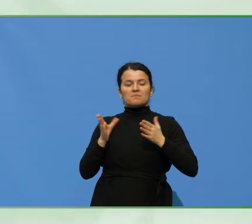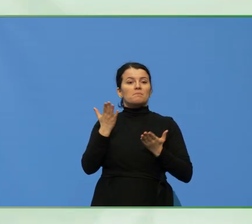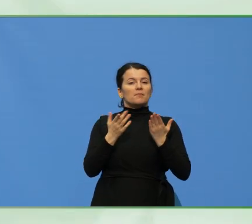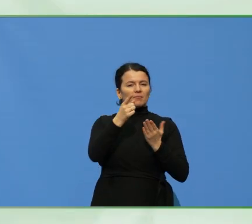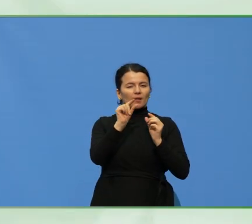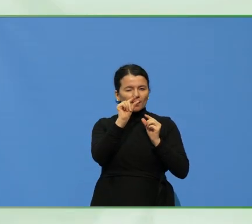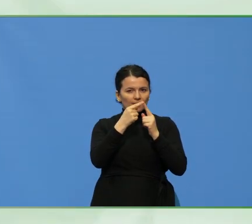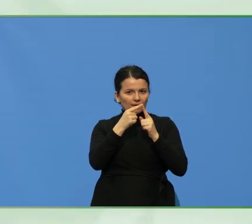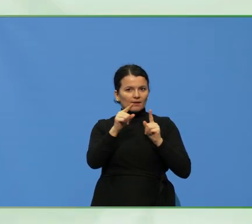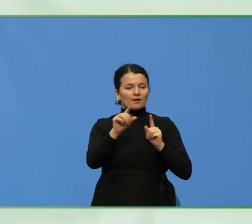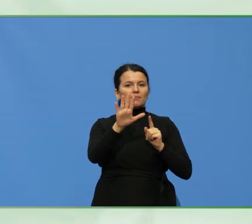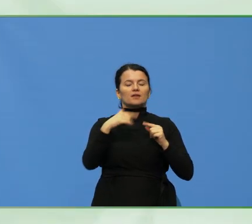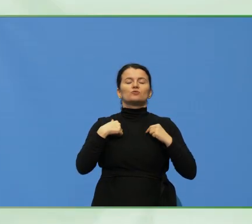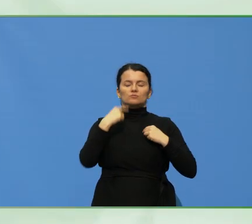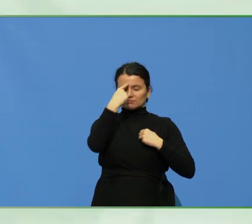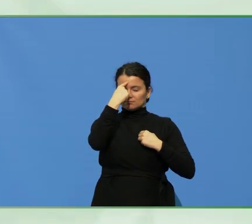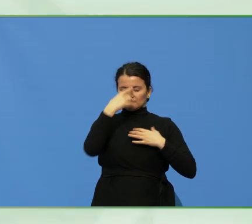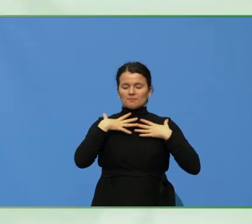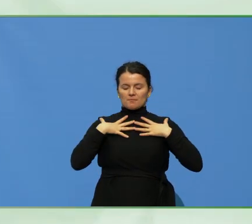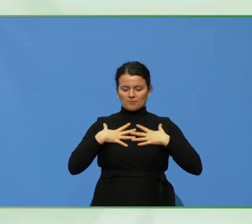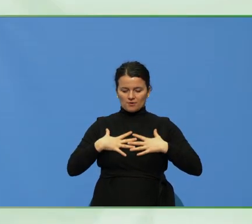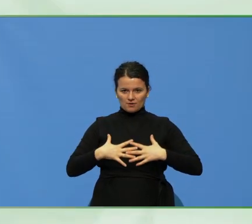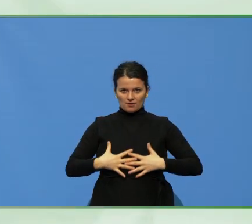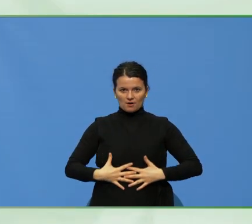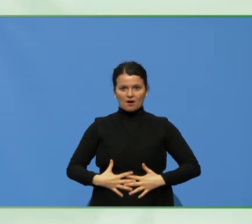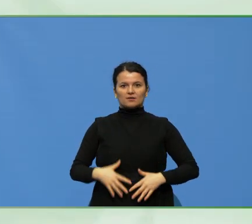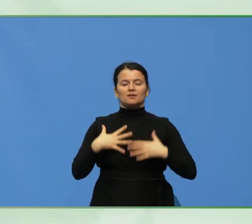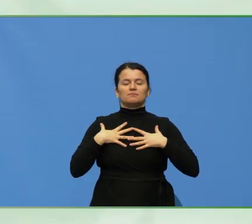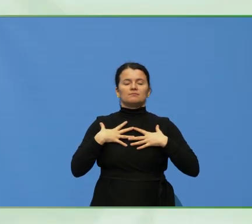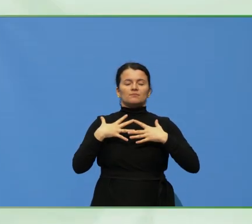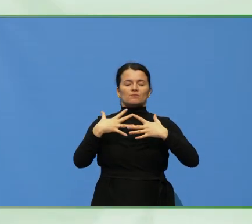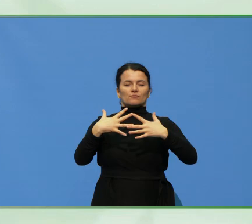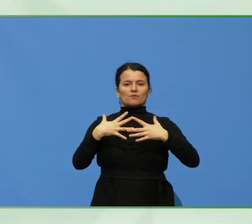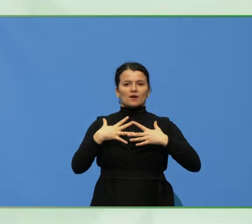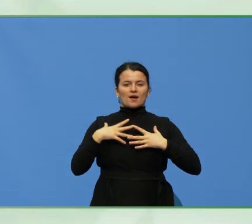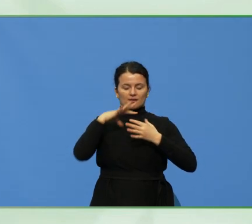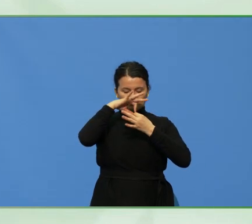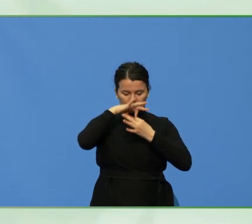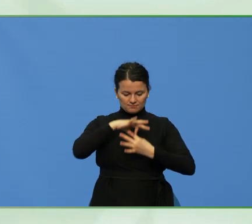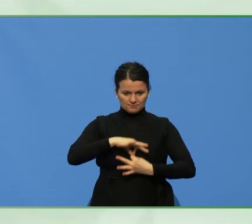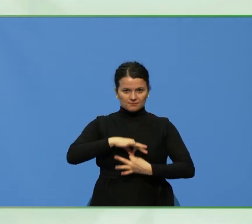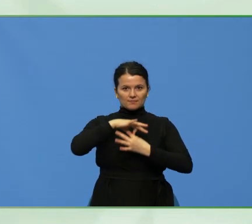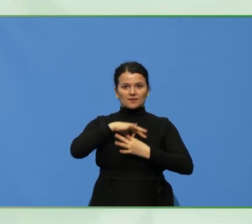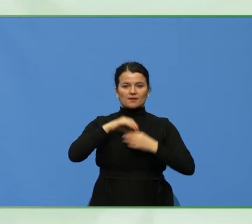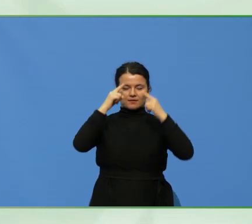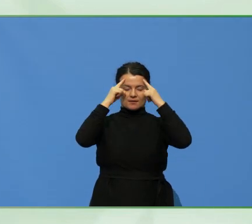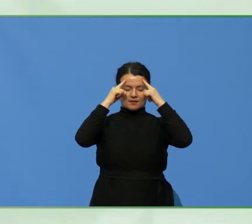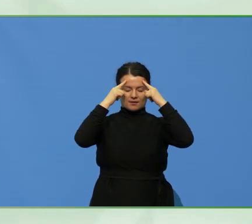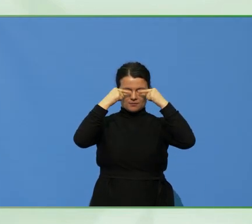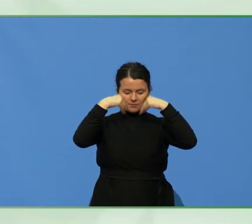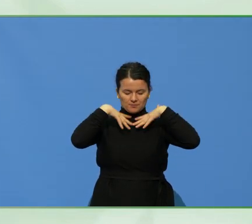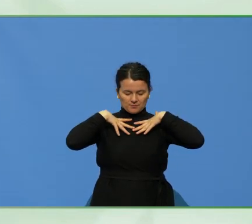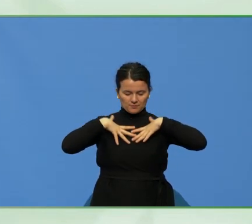practice, being present in your body, being present with your breath, noticing and being aware of your thoughts, that is